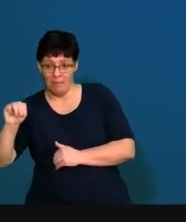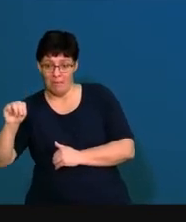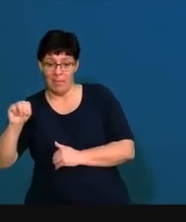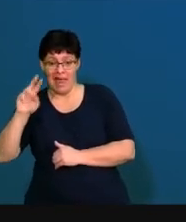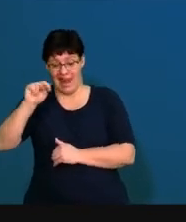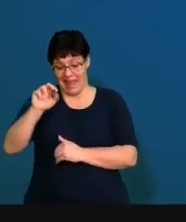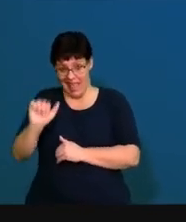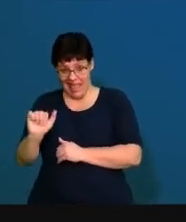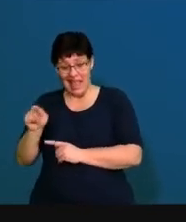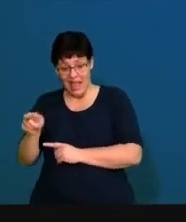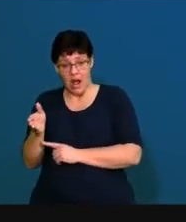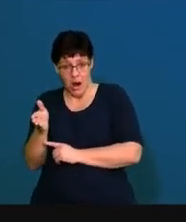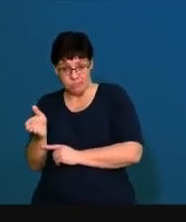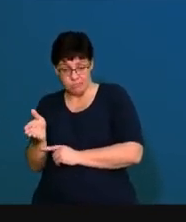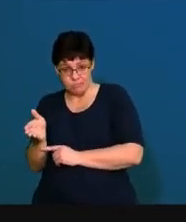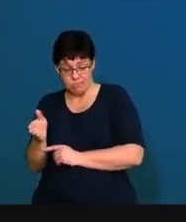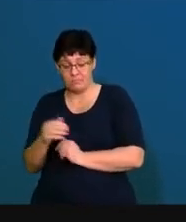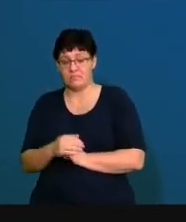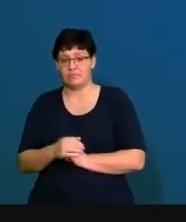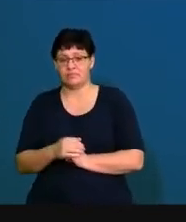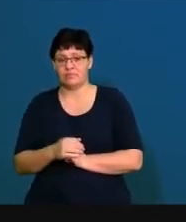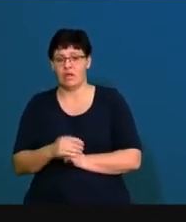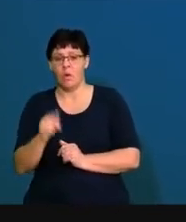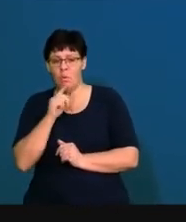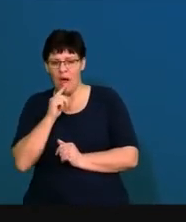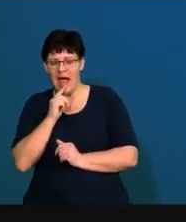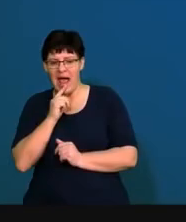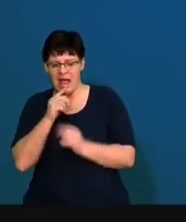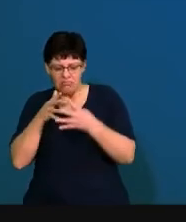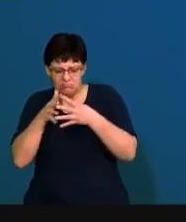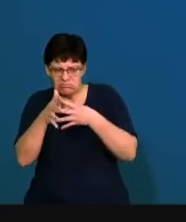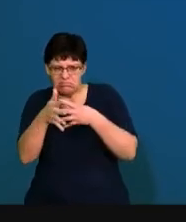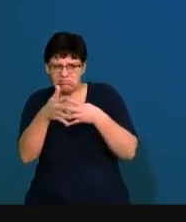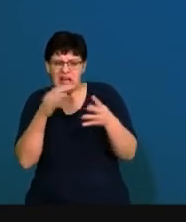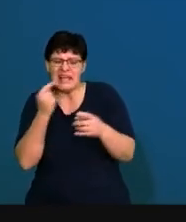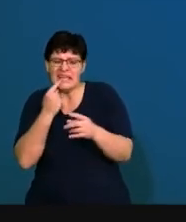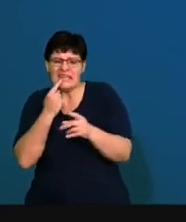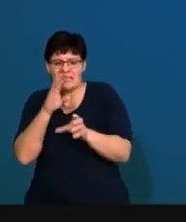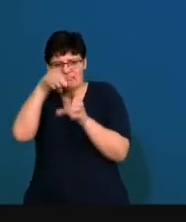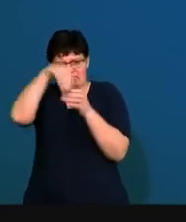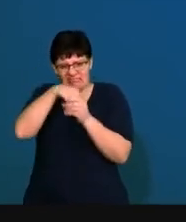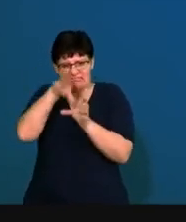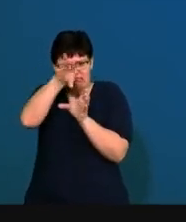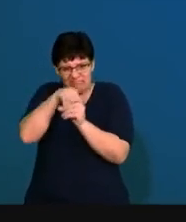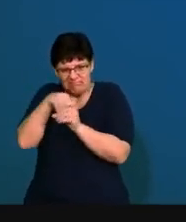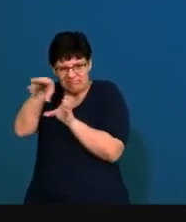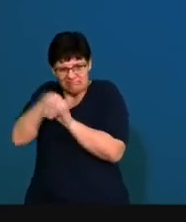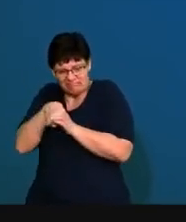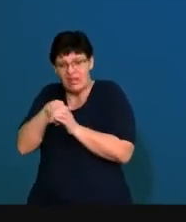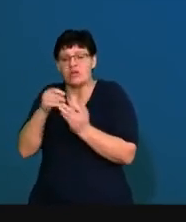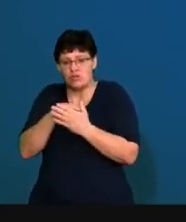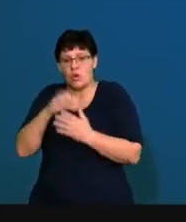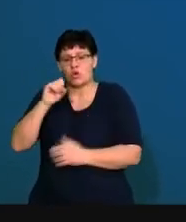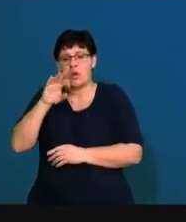ions, because the asbestos membrane is actually porous. It allows it's a cationic membrane, so it